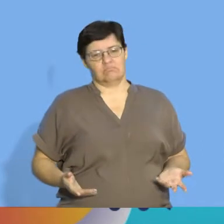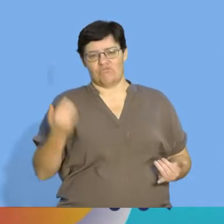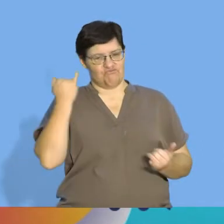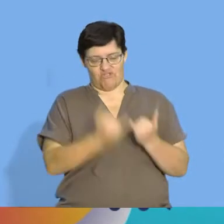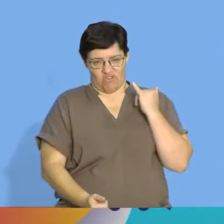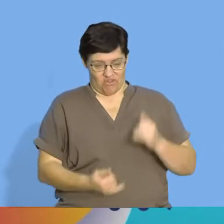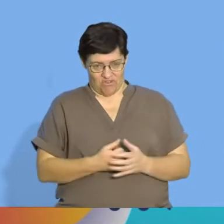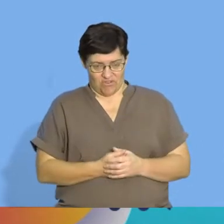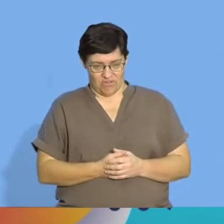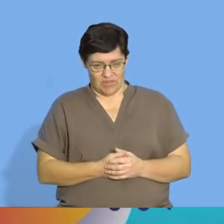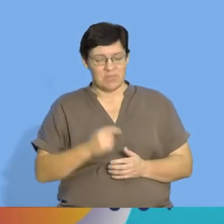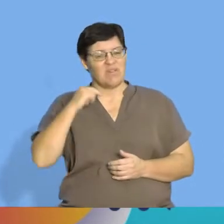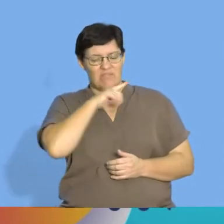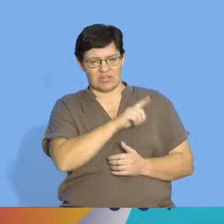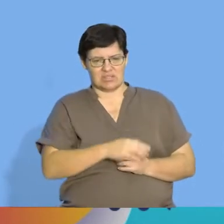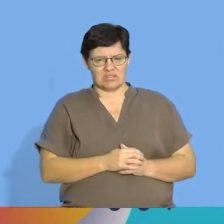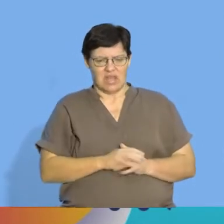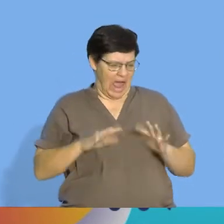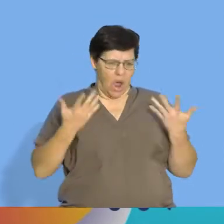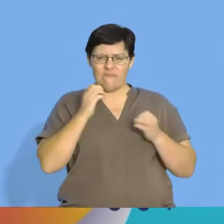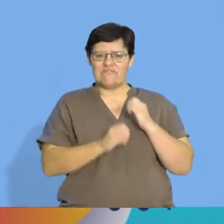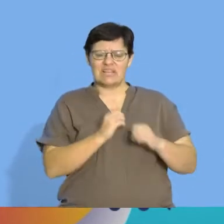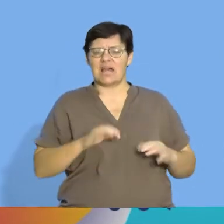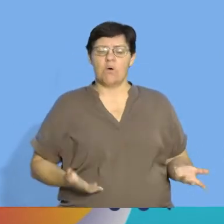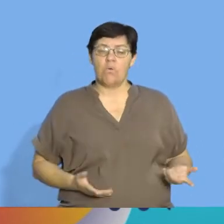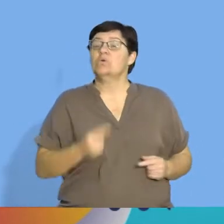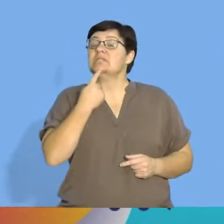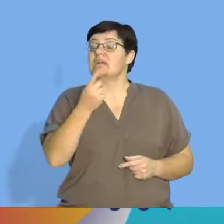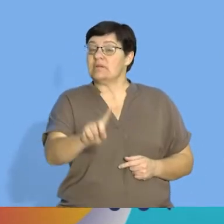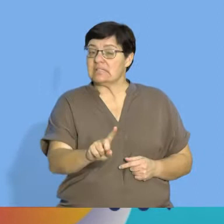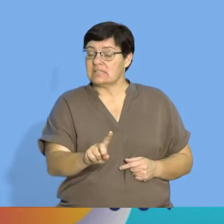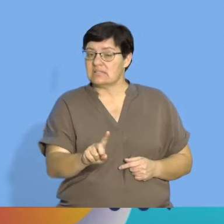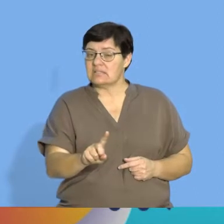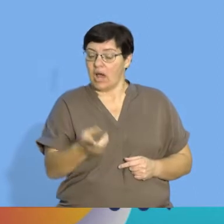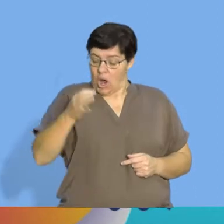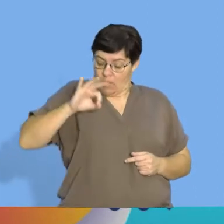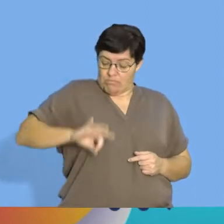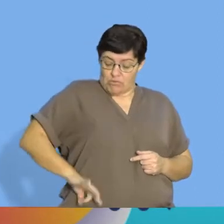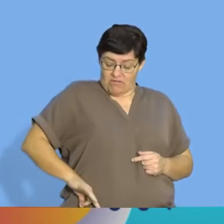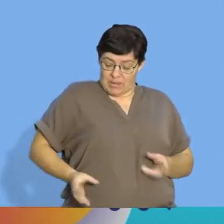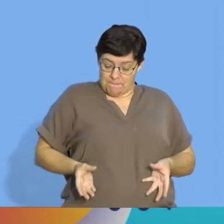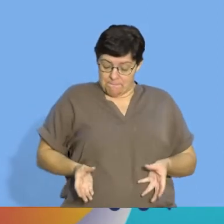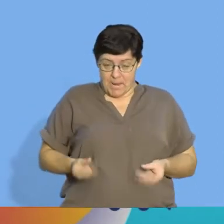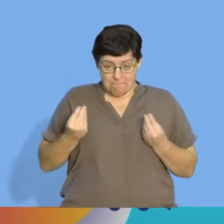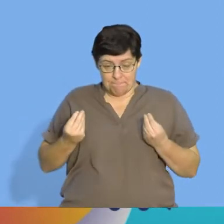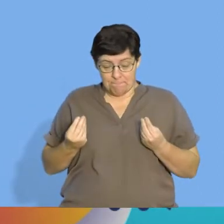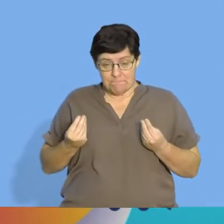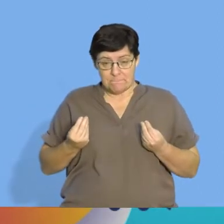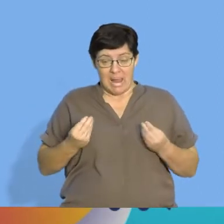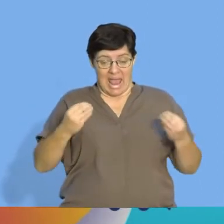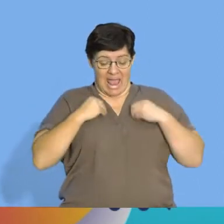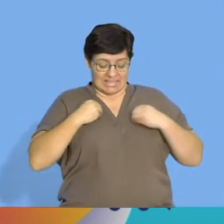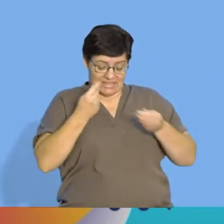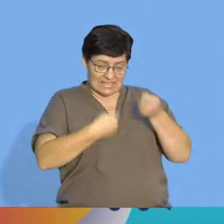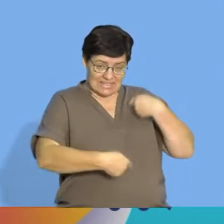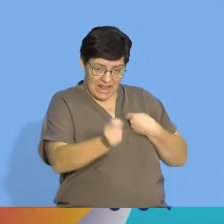absolutely incorrect. So the statement is false. How would we correct it? We would say that the profit made on the disposal